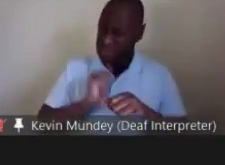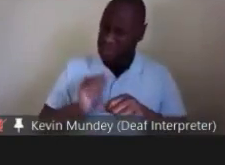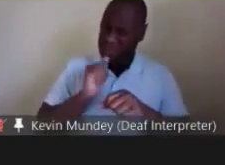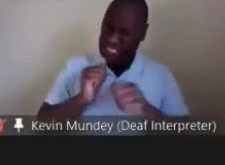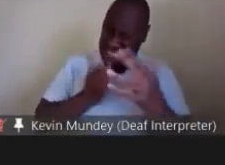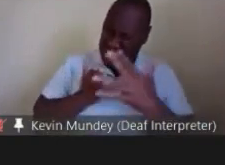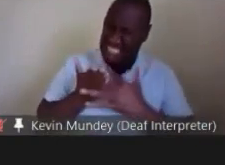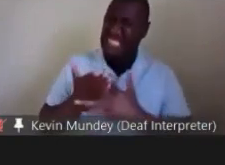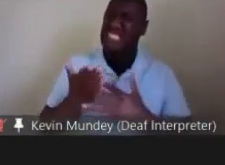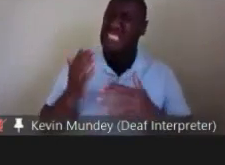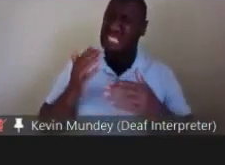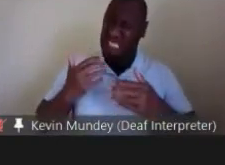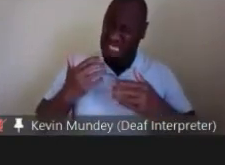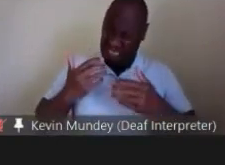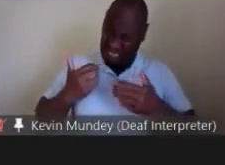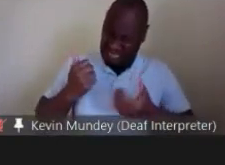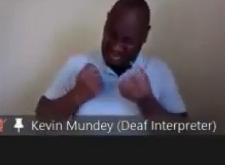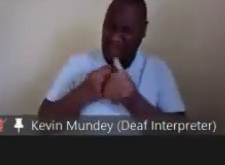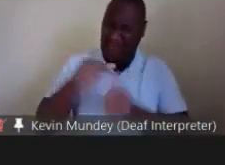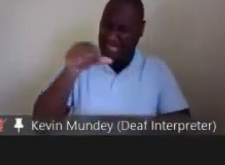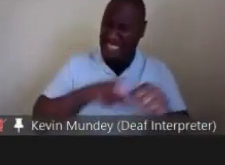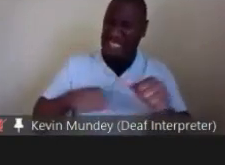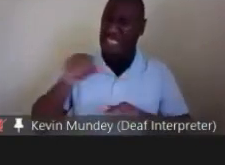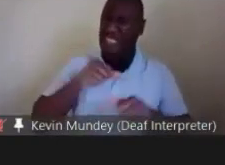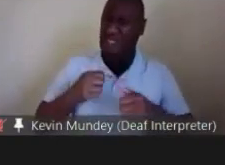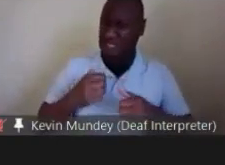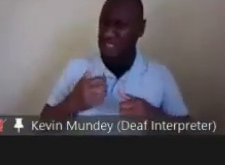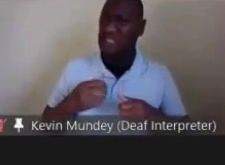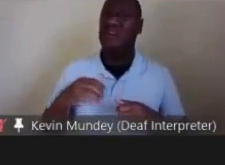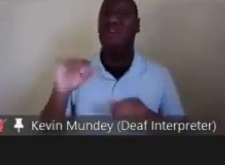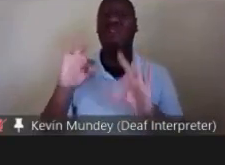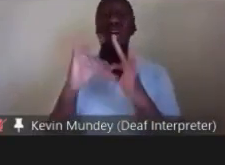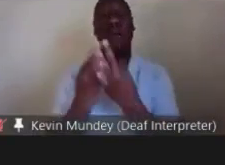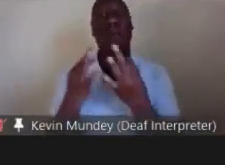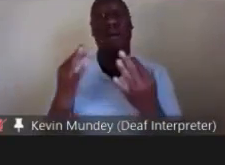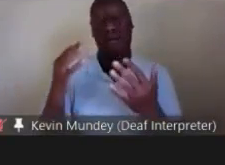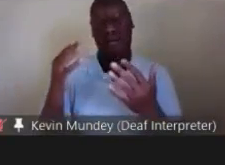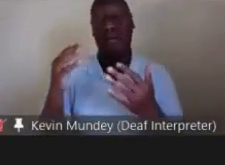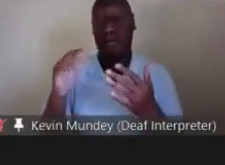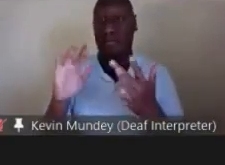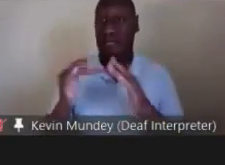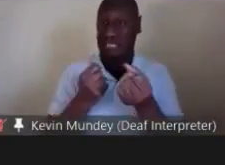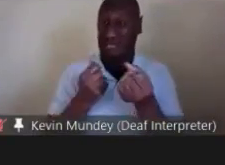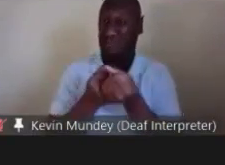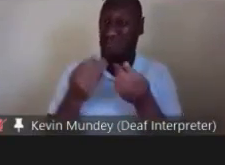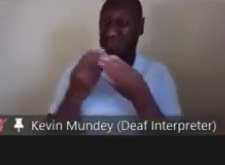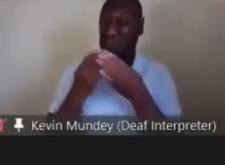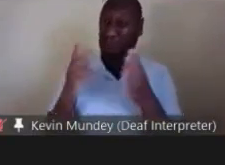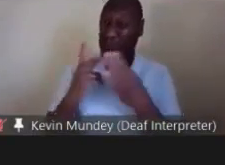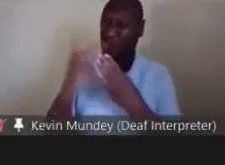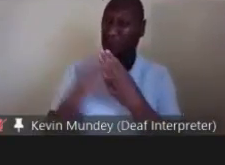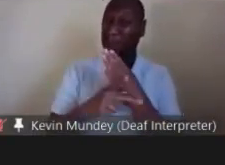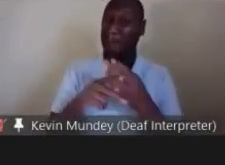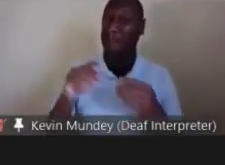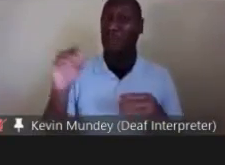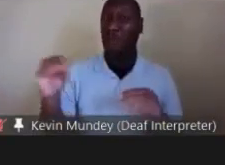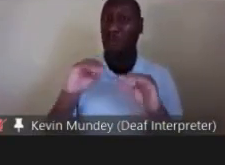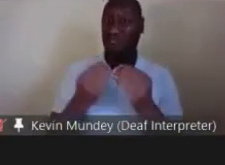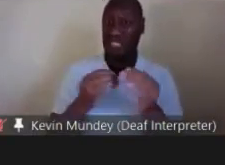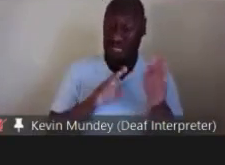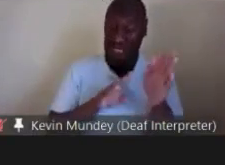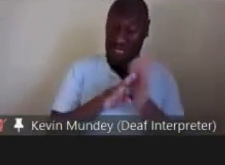ones. The PA Family Network is our statewide program funded through the Office of Developmental Programs to help people